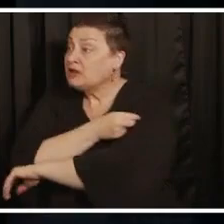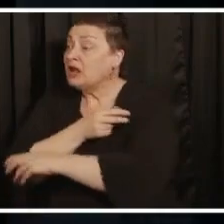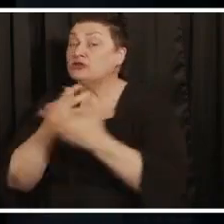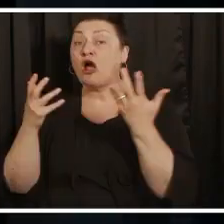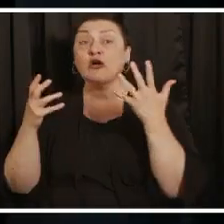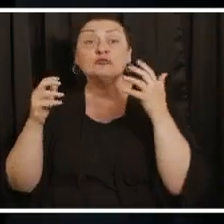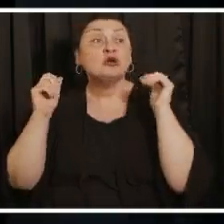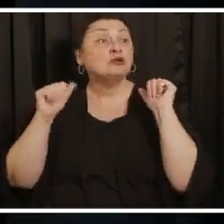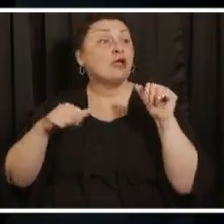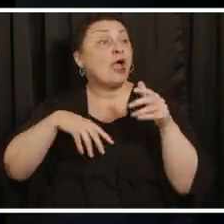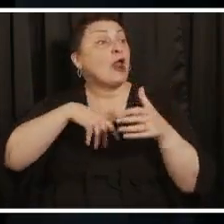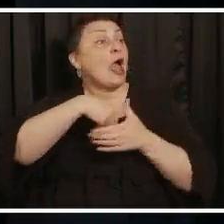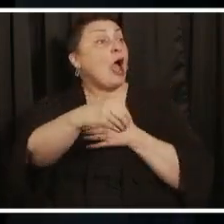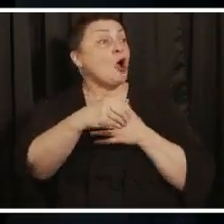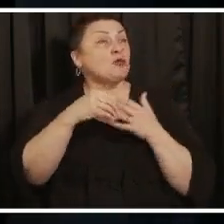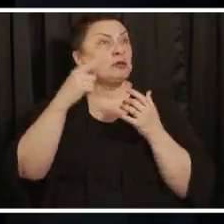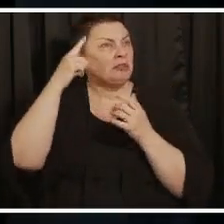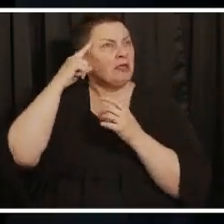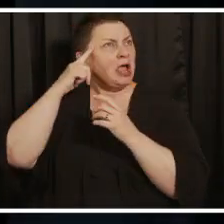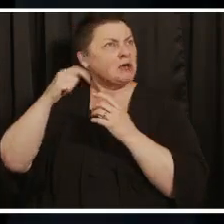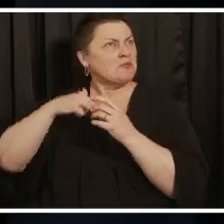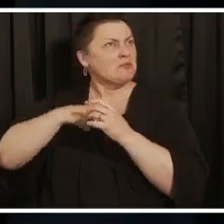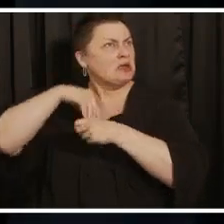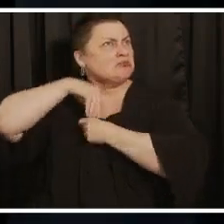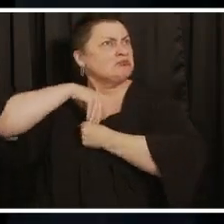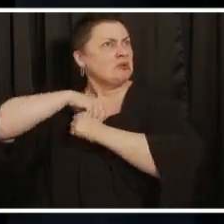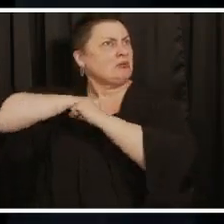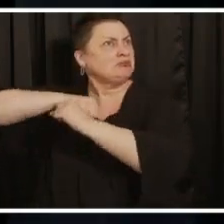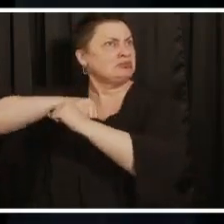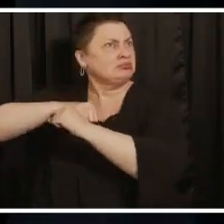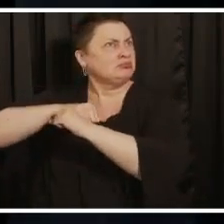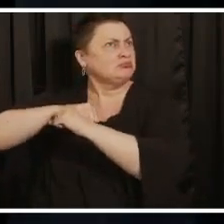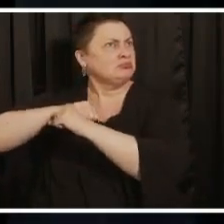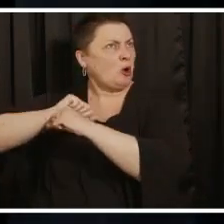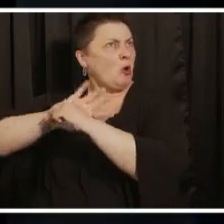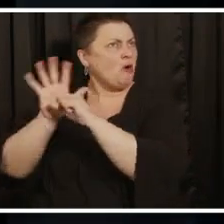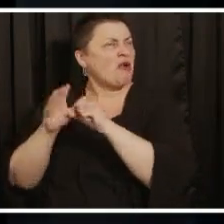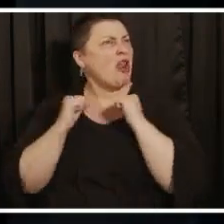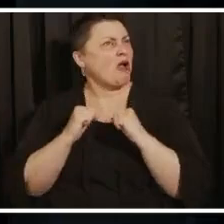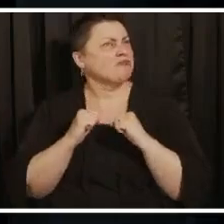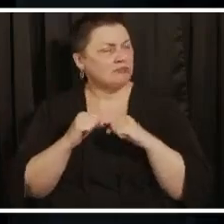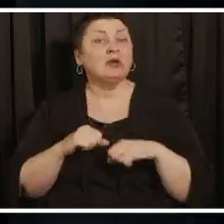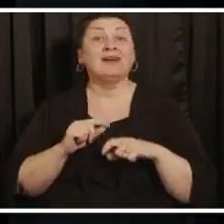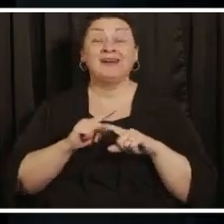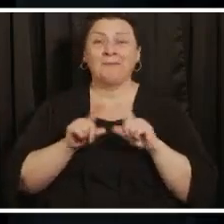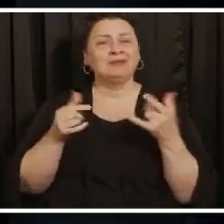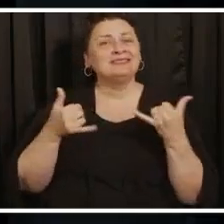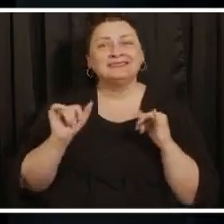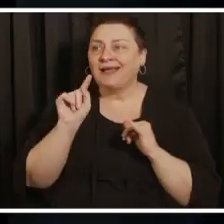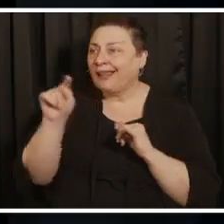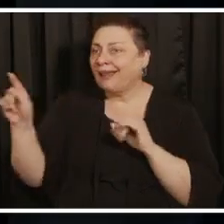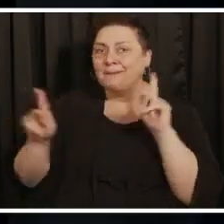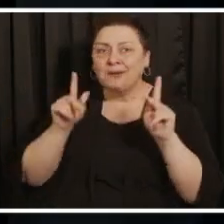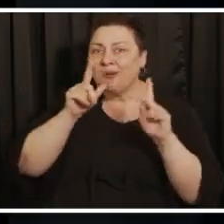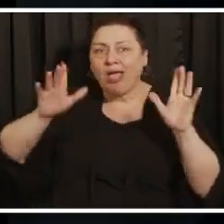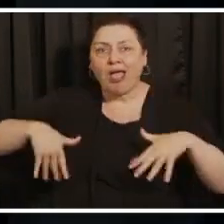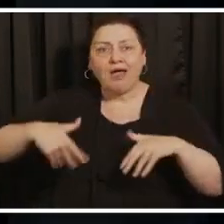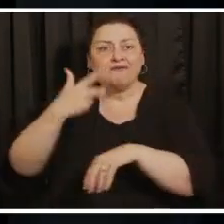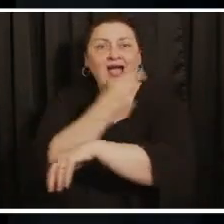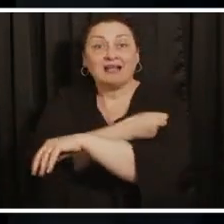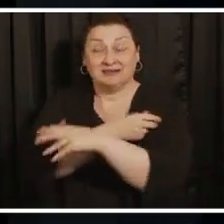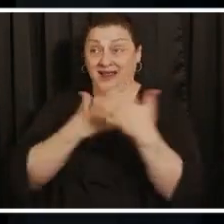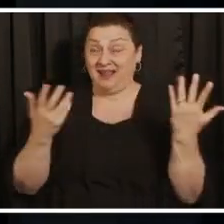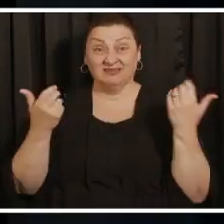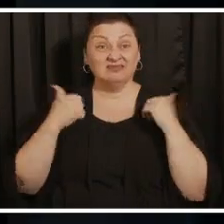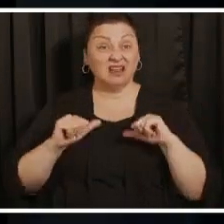great daily fear of severe disease, our unvaccinated population is still at great risk of severe consequences from the virus. And of course, many